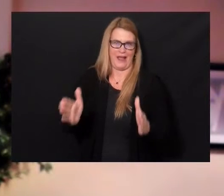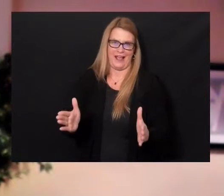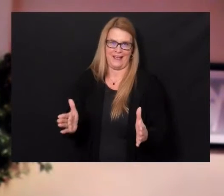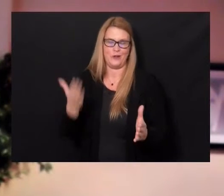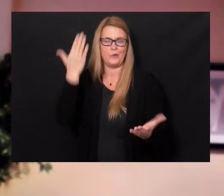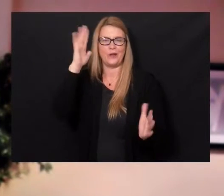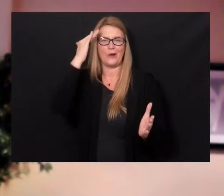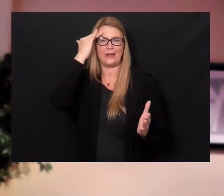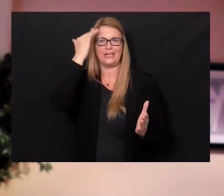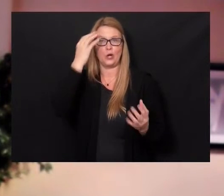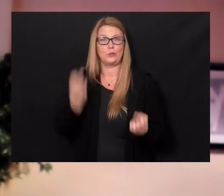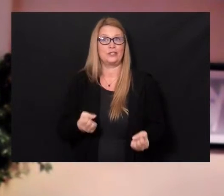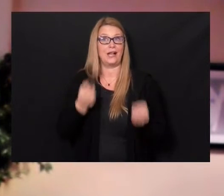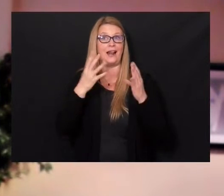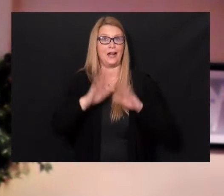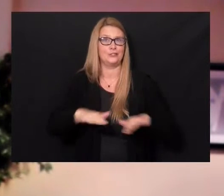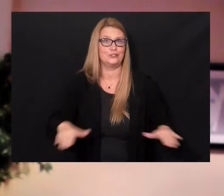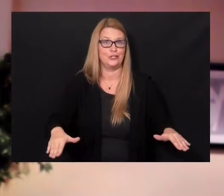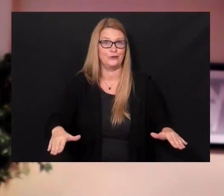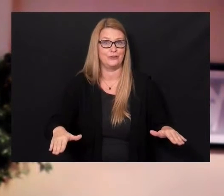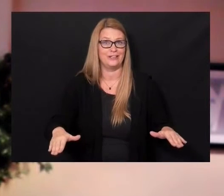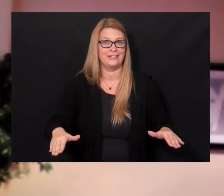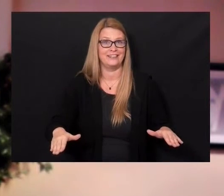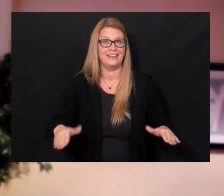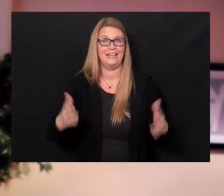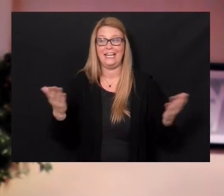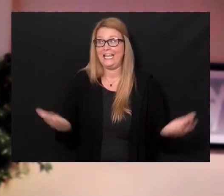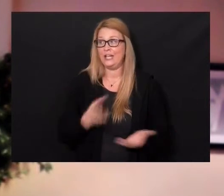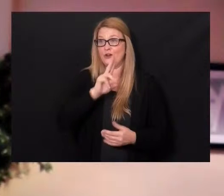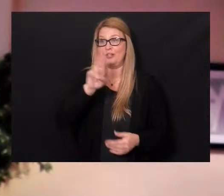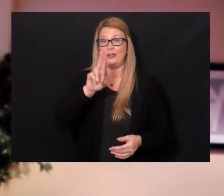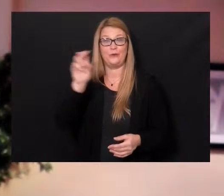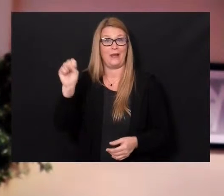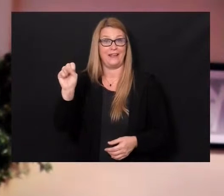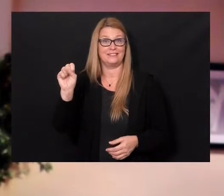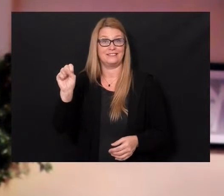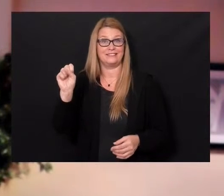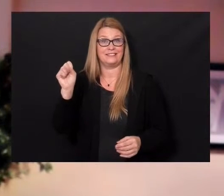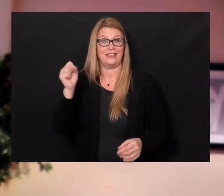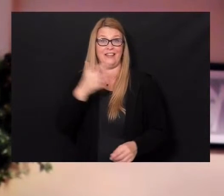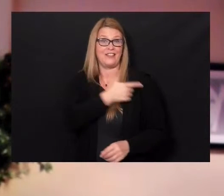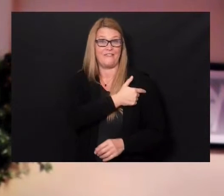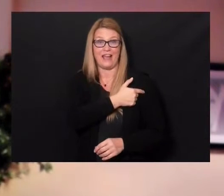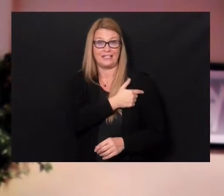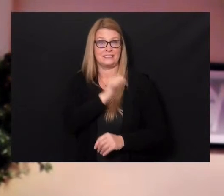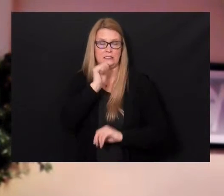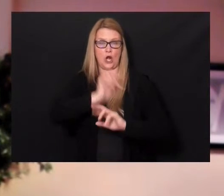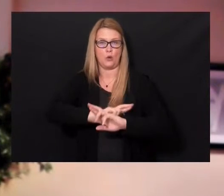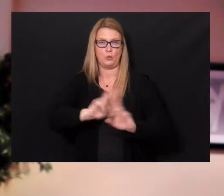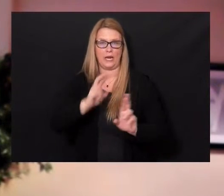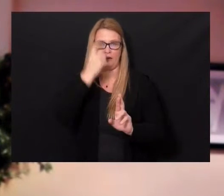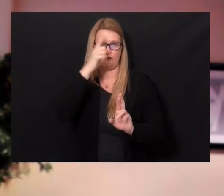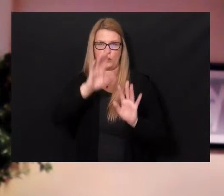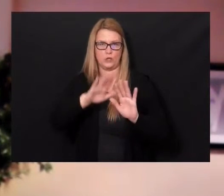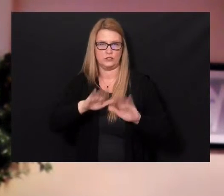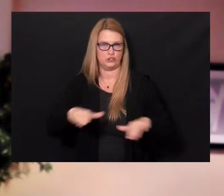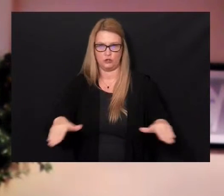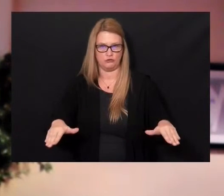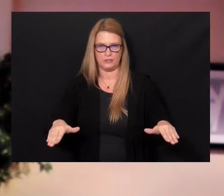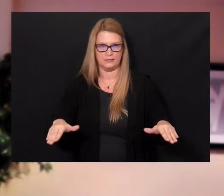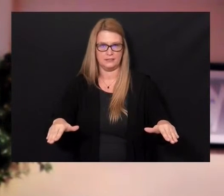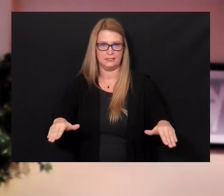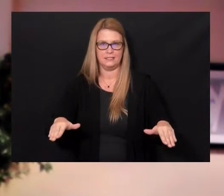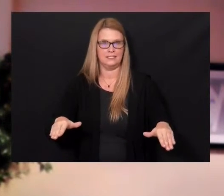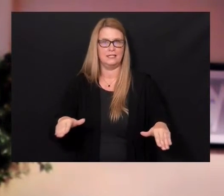lot of children that are present in the US who right now the vaccines have not been absolutely tested on.